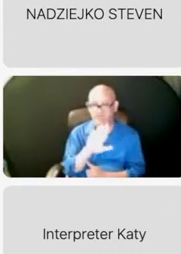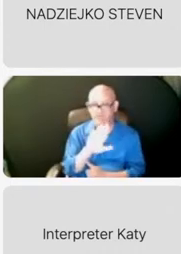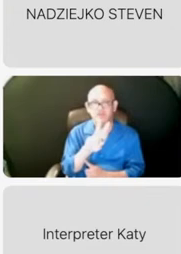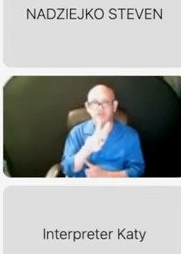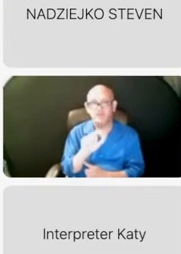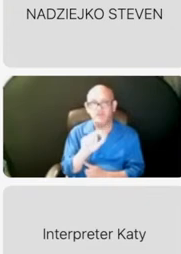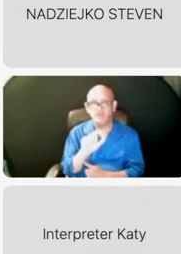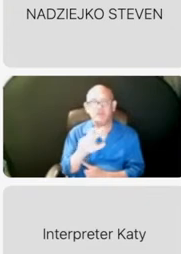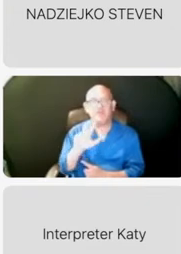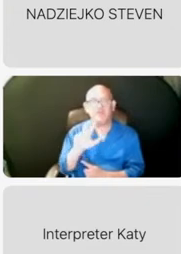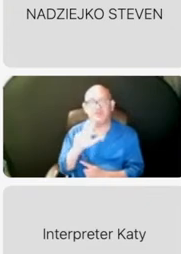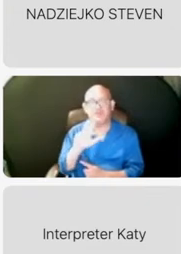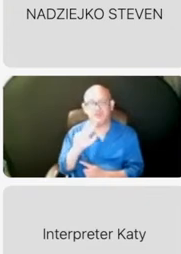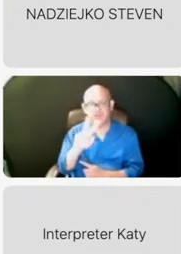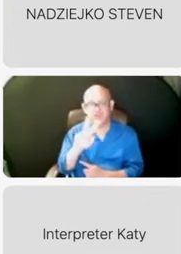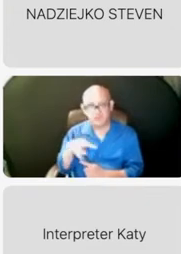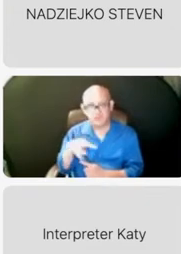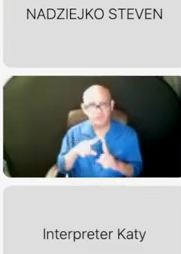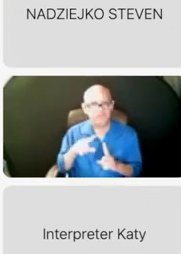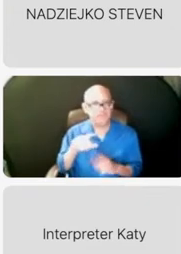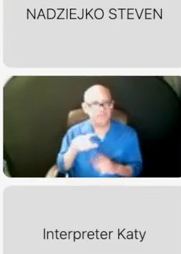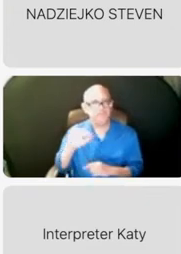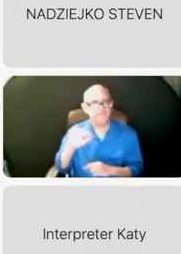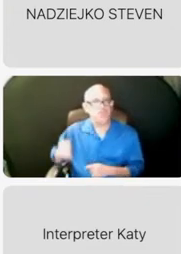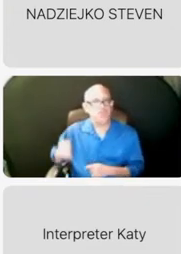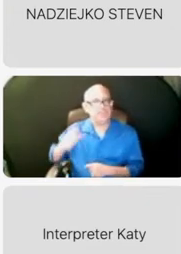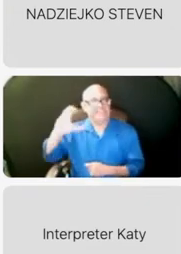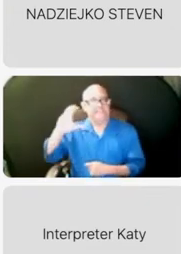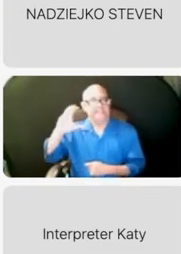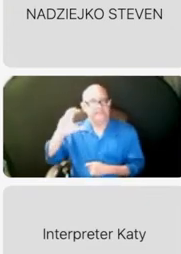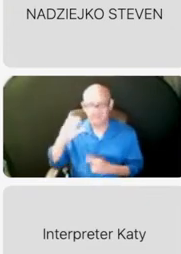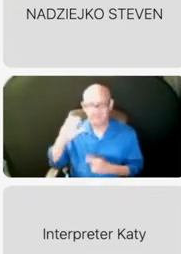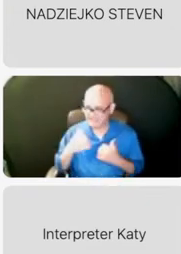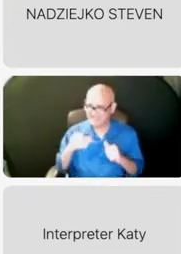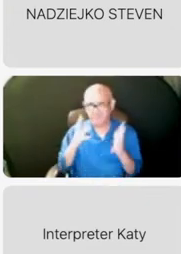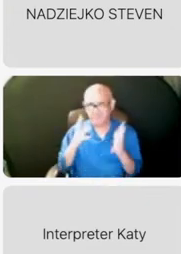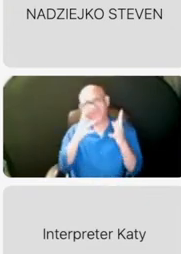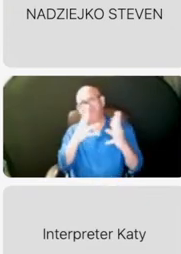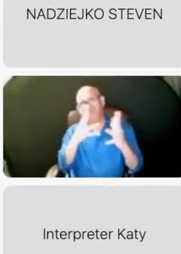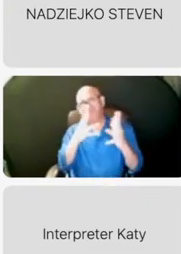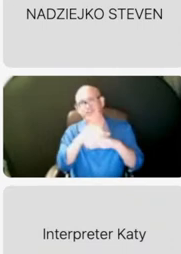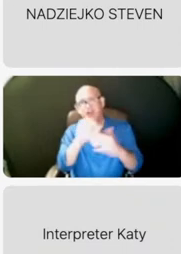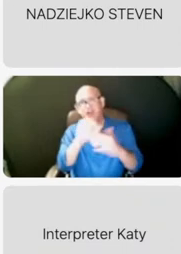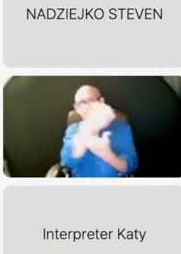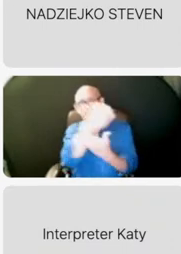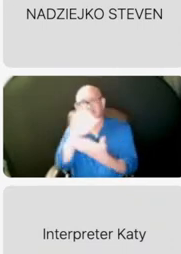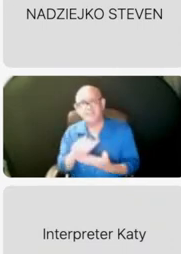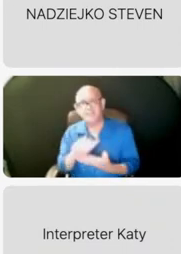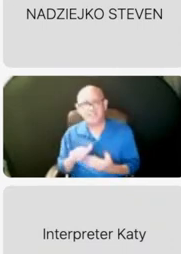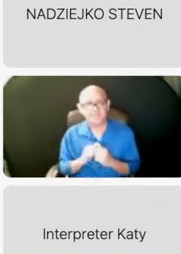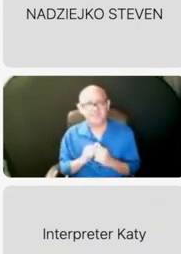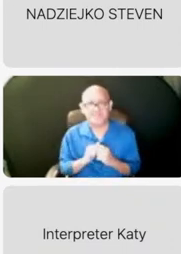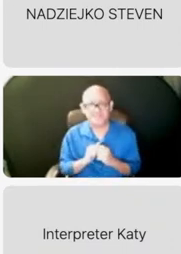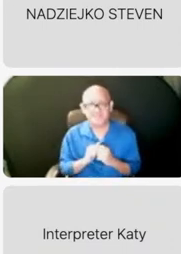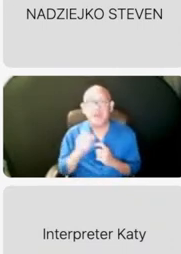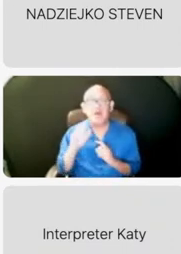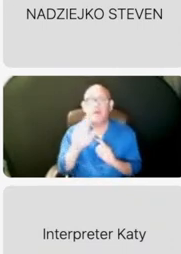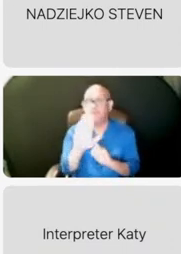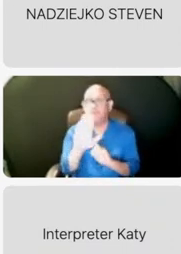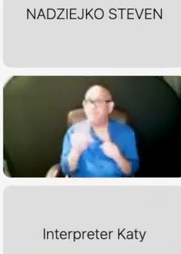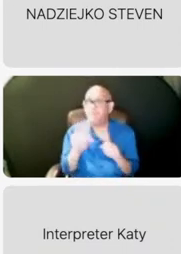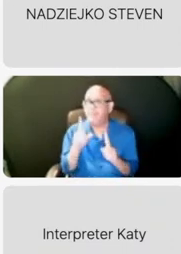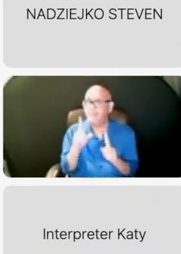that's still sitting on my board no i don't think i'll erase that but they took that comment to